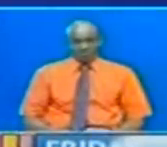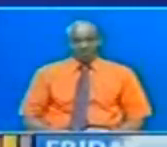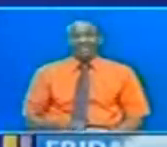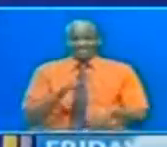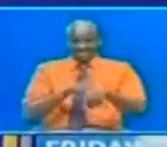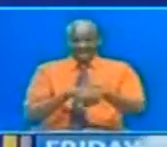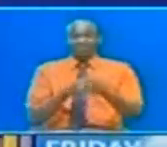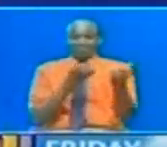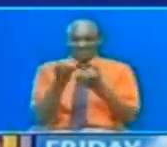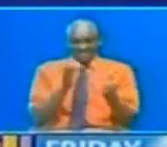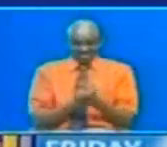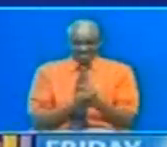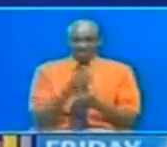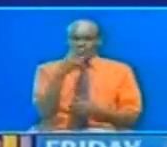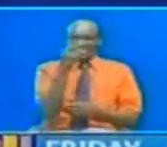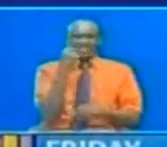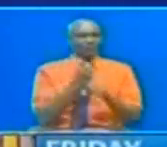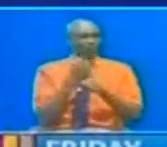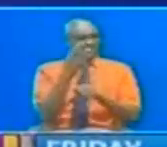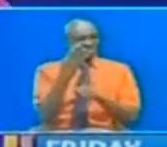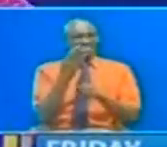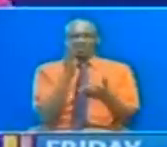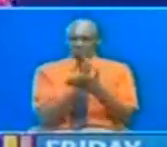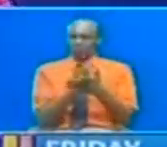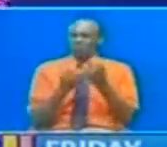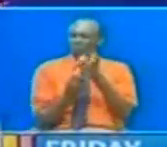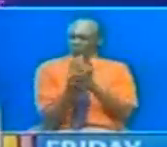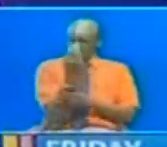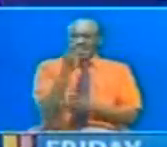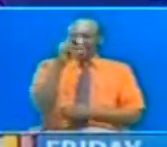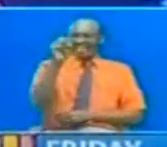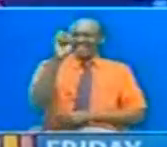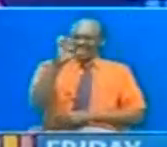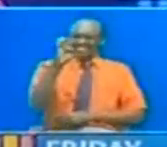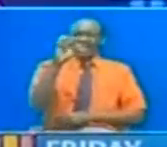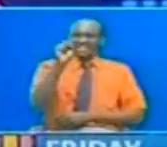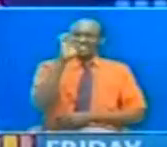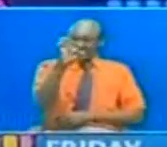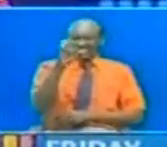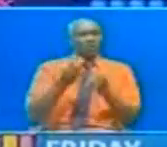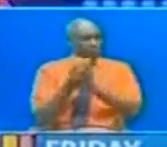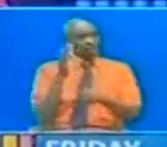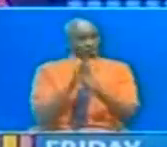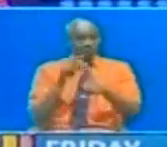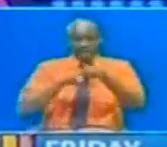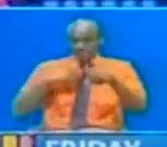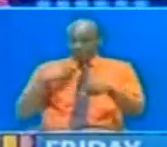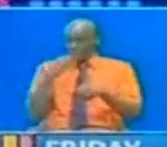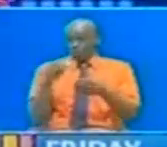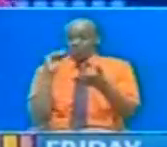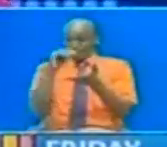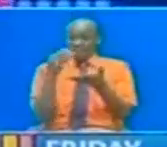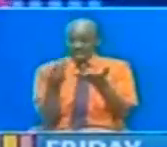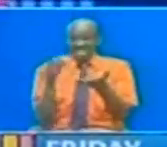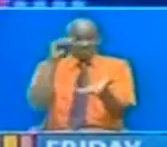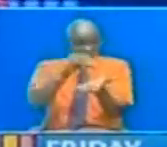Time for business. 2014 was marked by growth of the Nairobi Securities Exchange as investors continued to pump